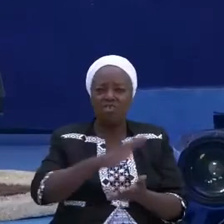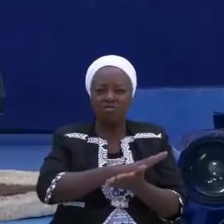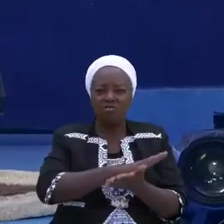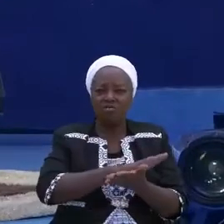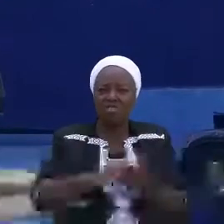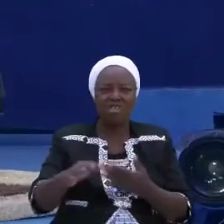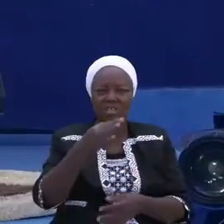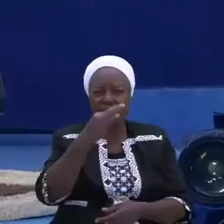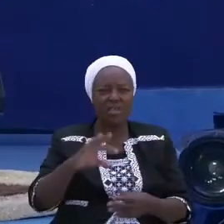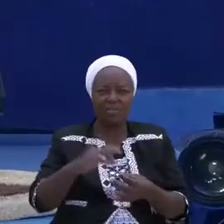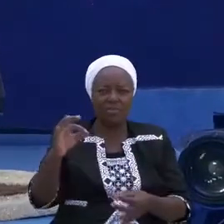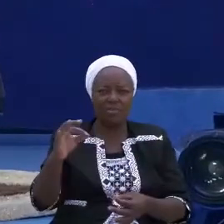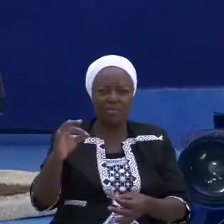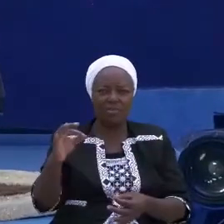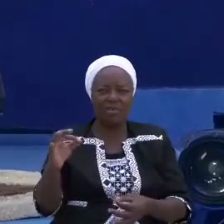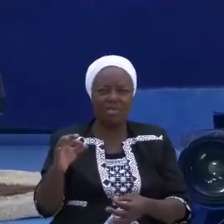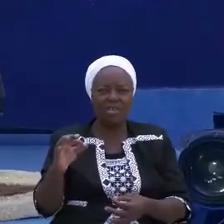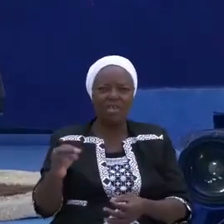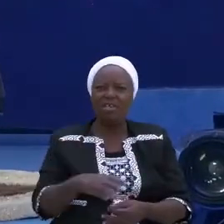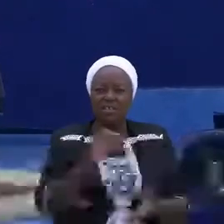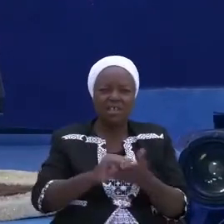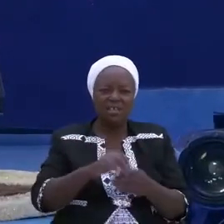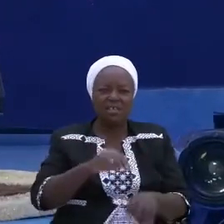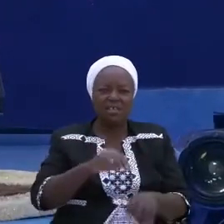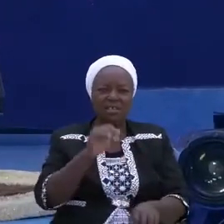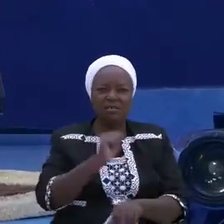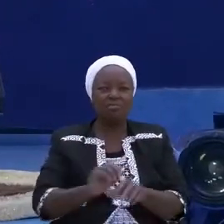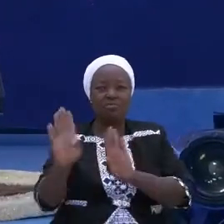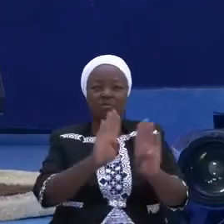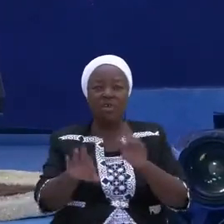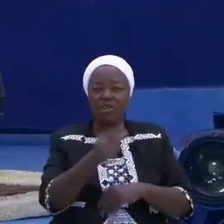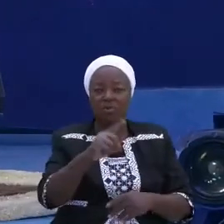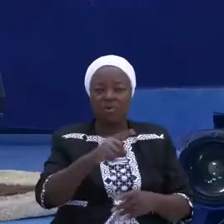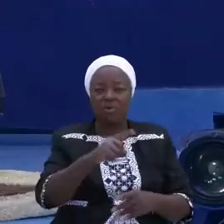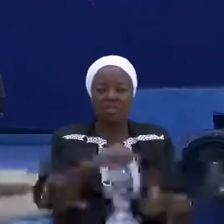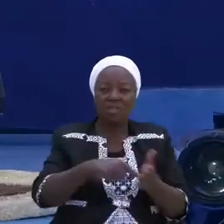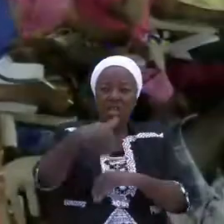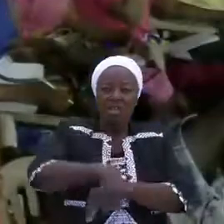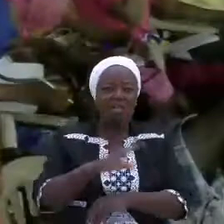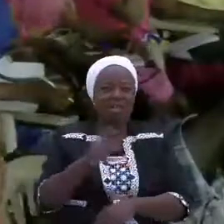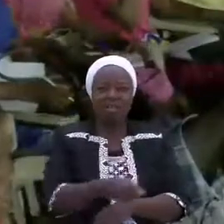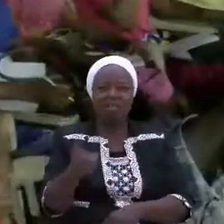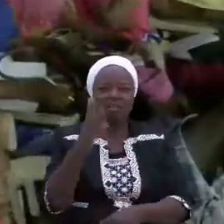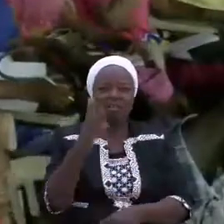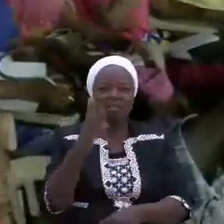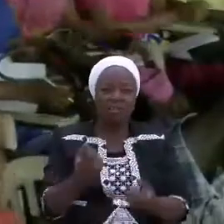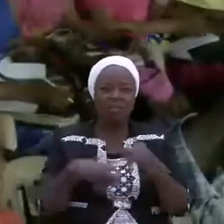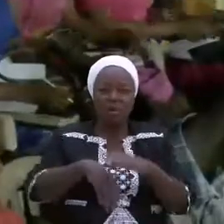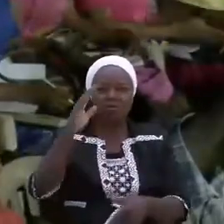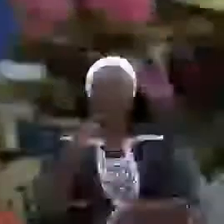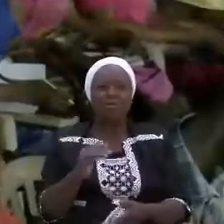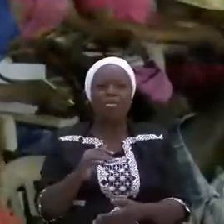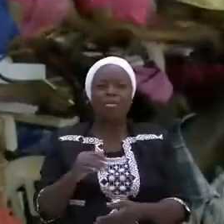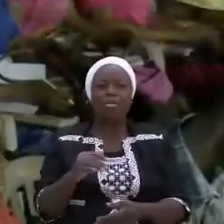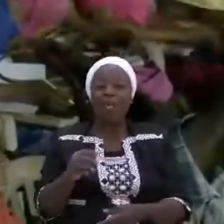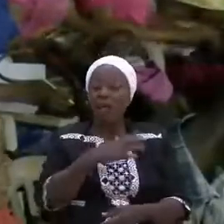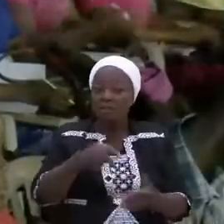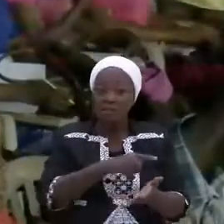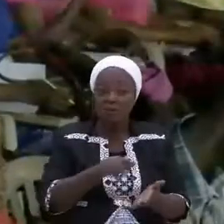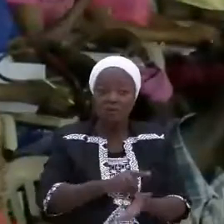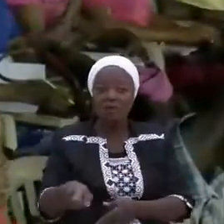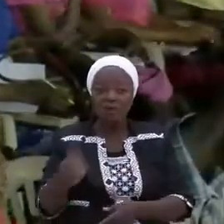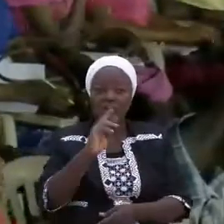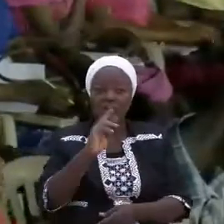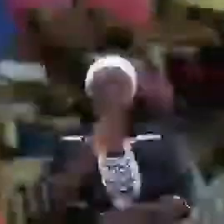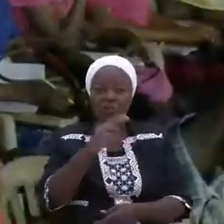spirit to mention anyone tonight you'll come out and those who are taking